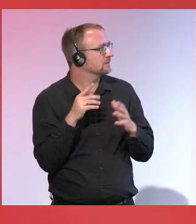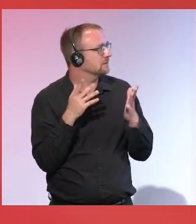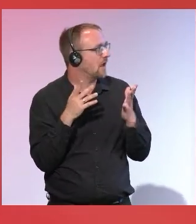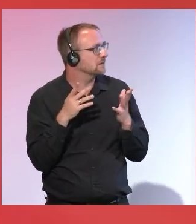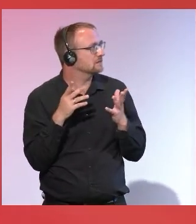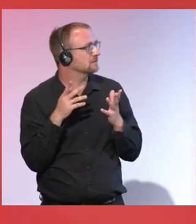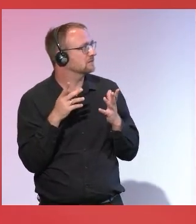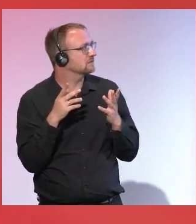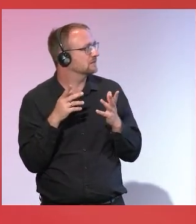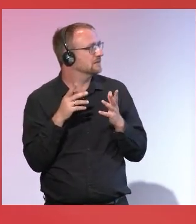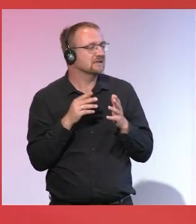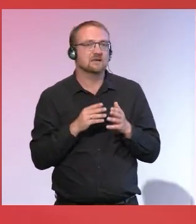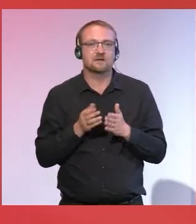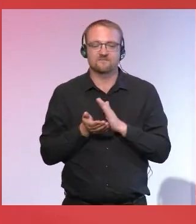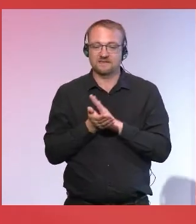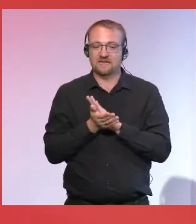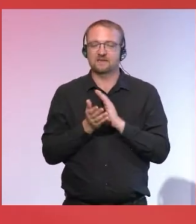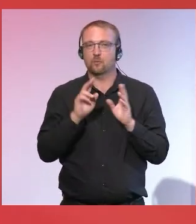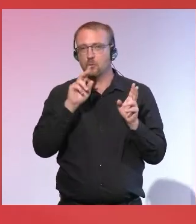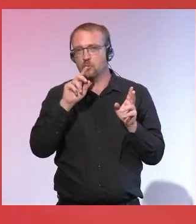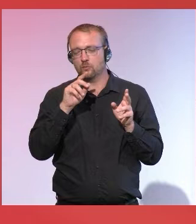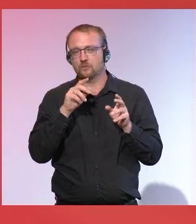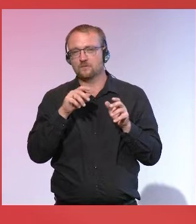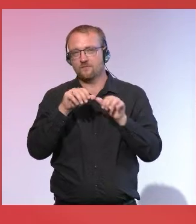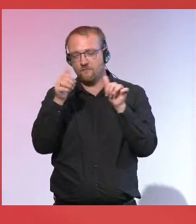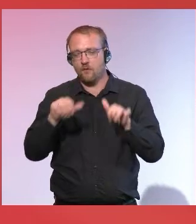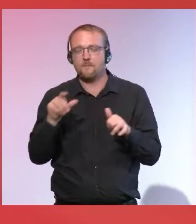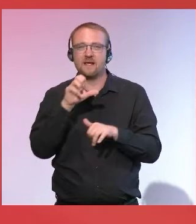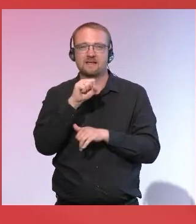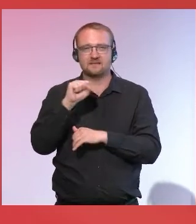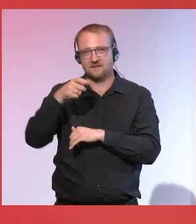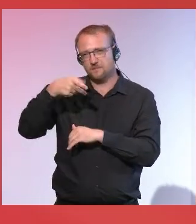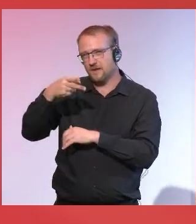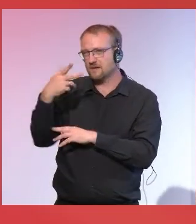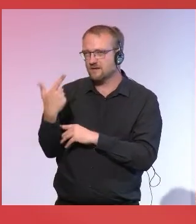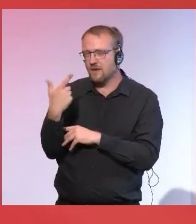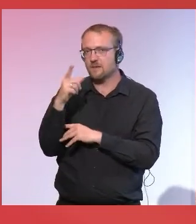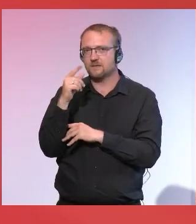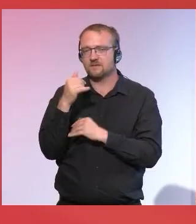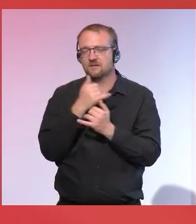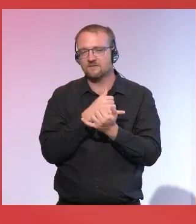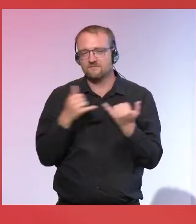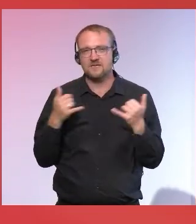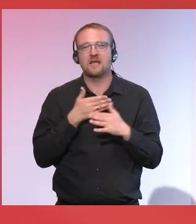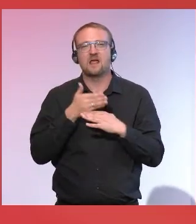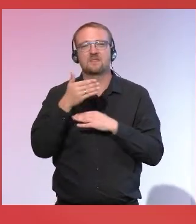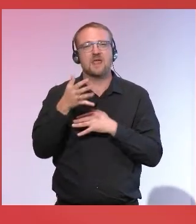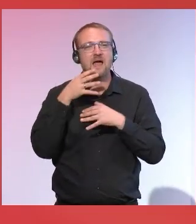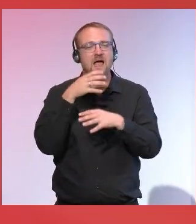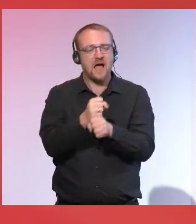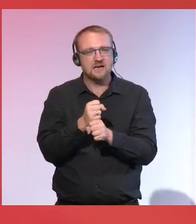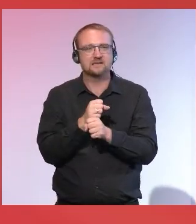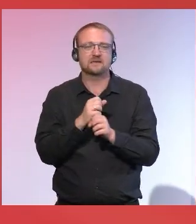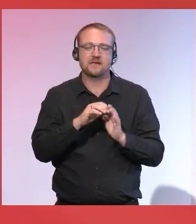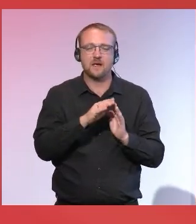fact. So we really want to get in a more sustainable curve so that the temperature is going to go down